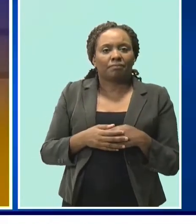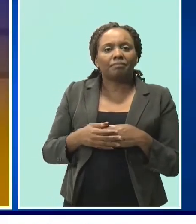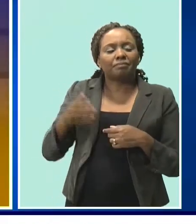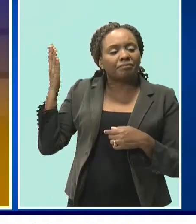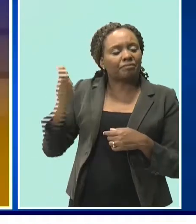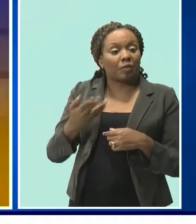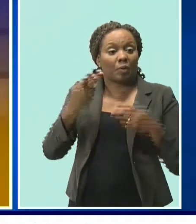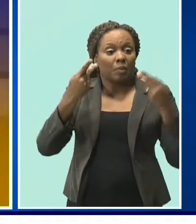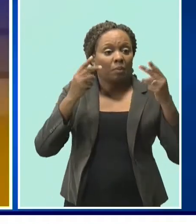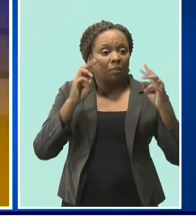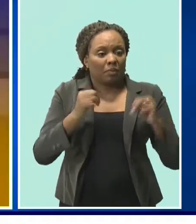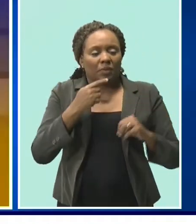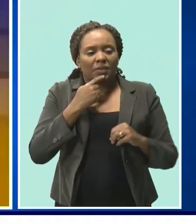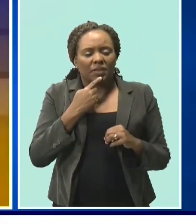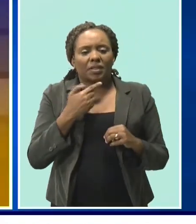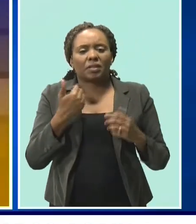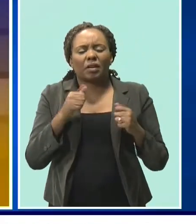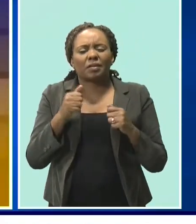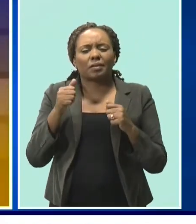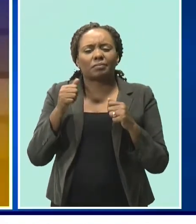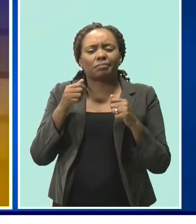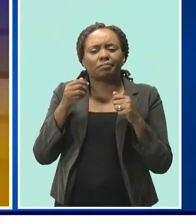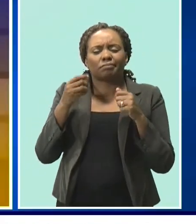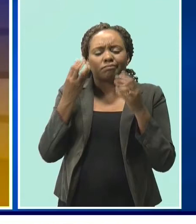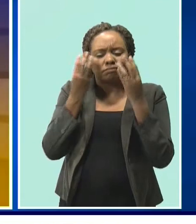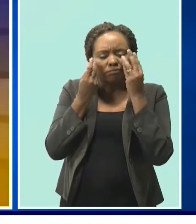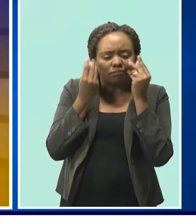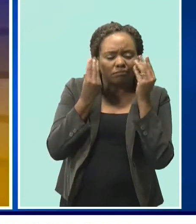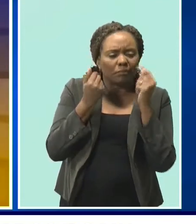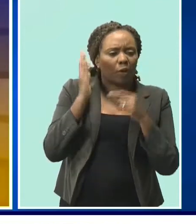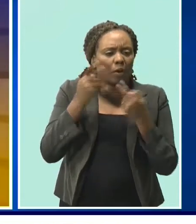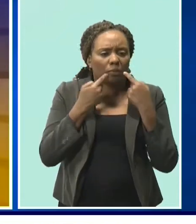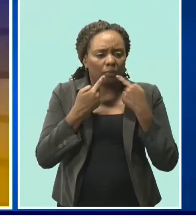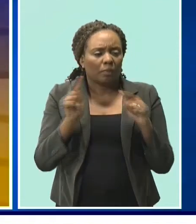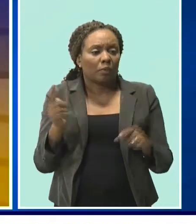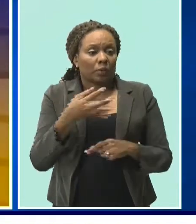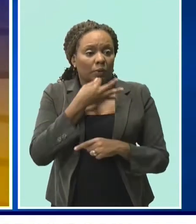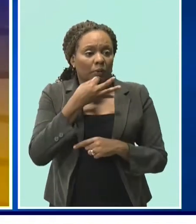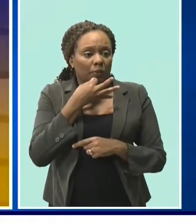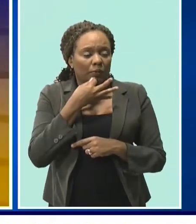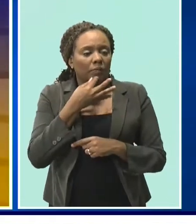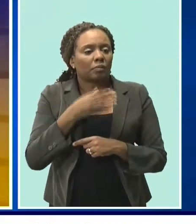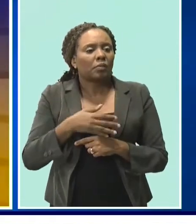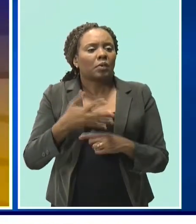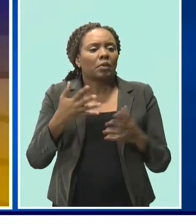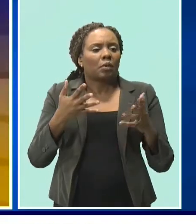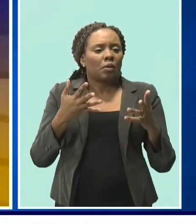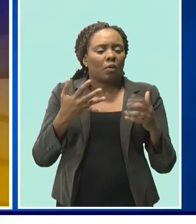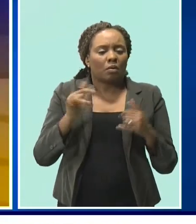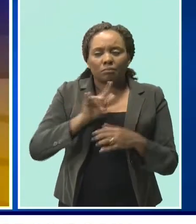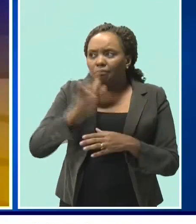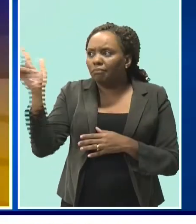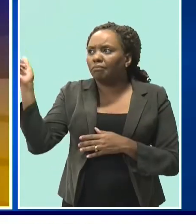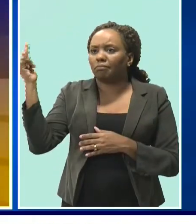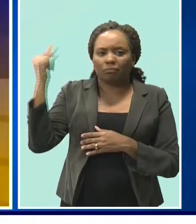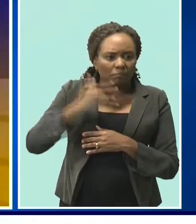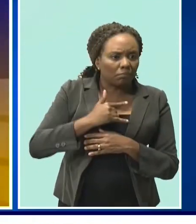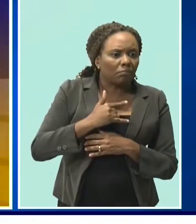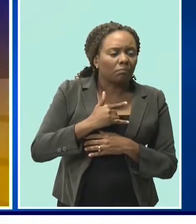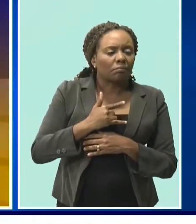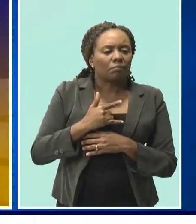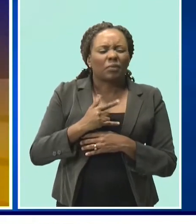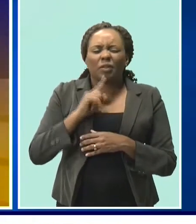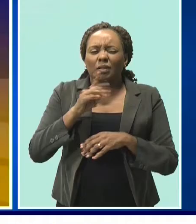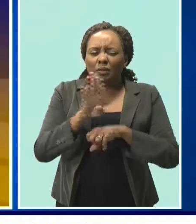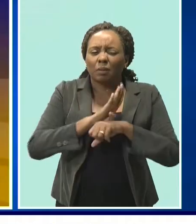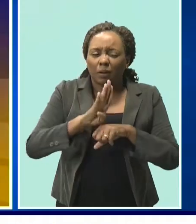consideration and the government will make some announcements shortly. The relation to travel with Canada and the Caribbean, generally Barbados